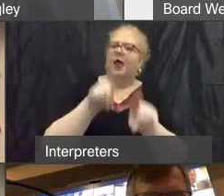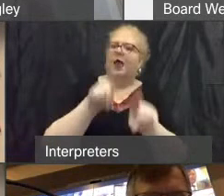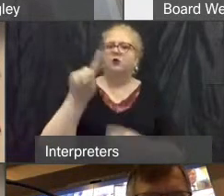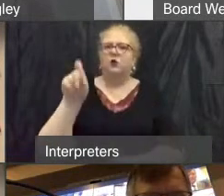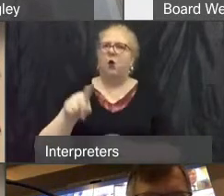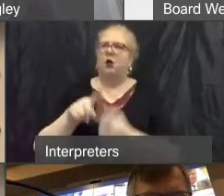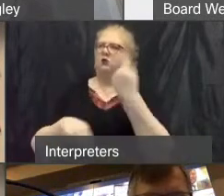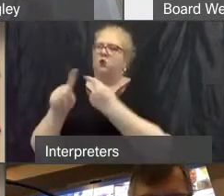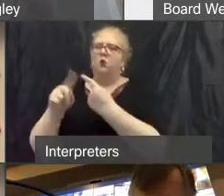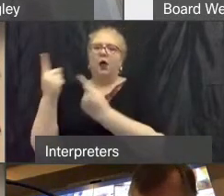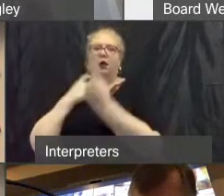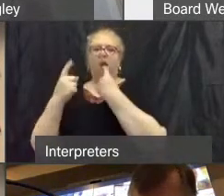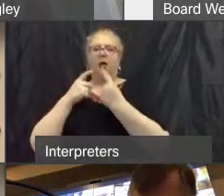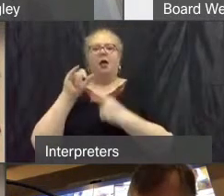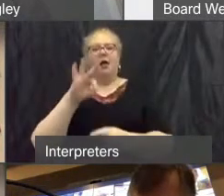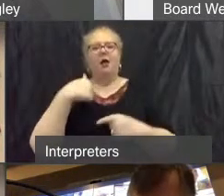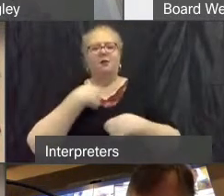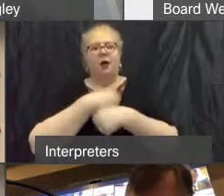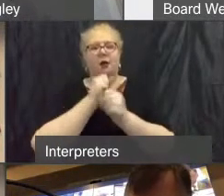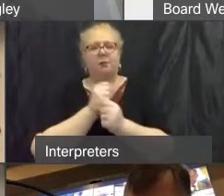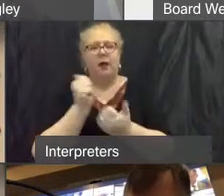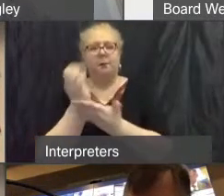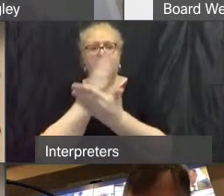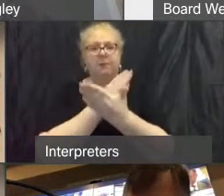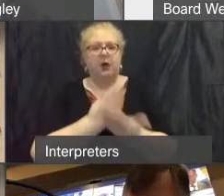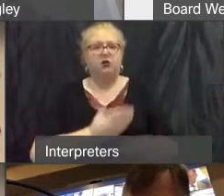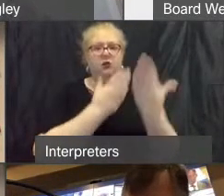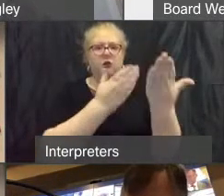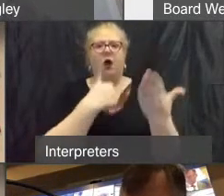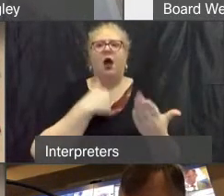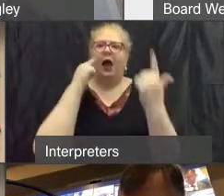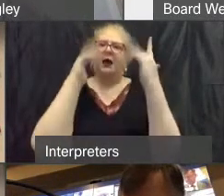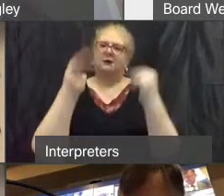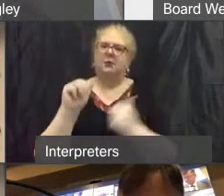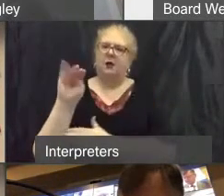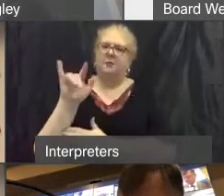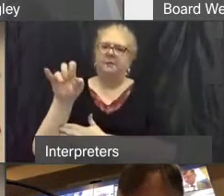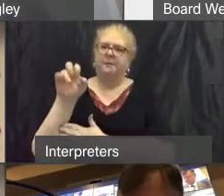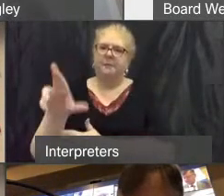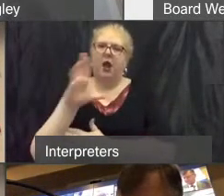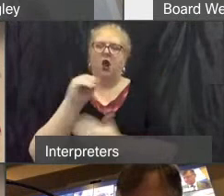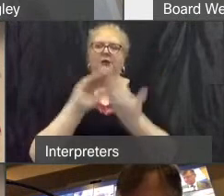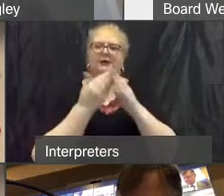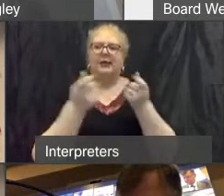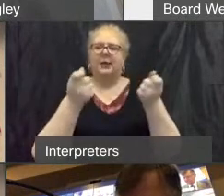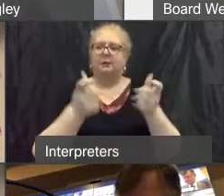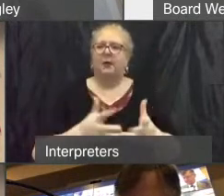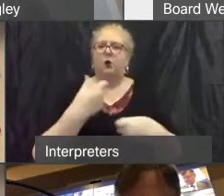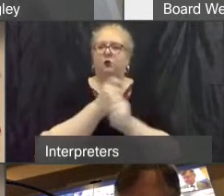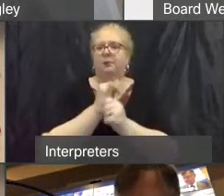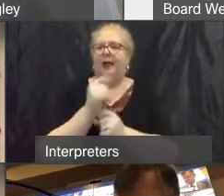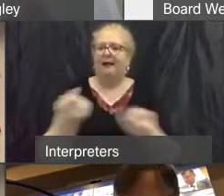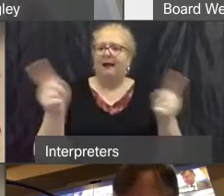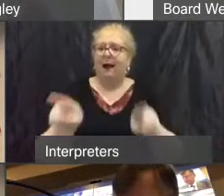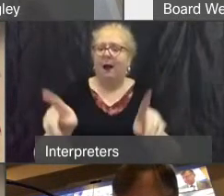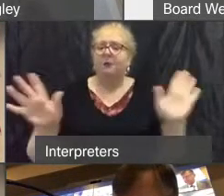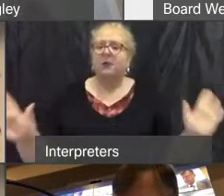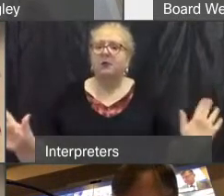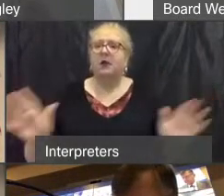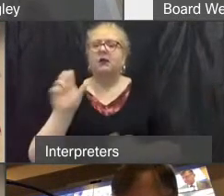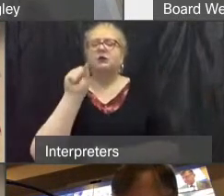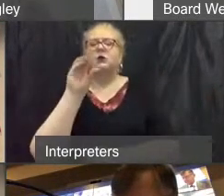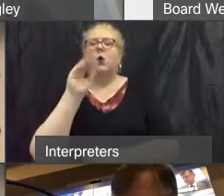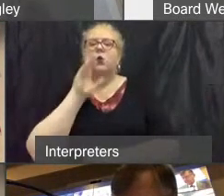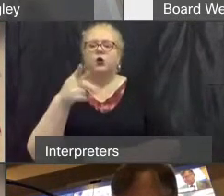put in a budget request, then I expect that it is up to the mayor and the city manager to try to make that happen. So will